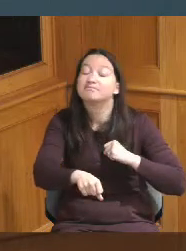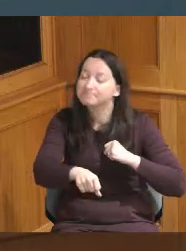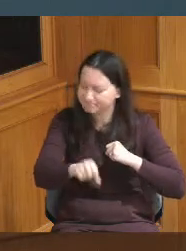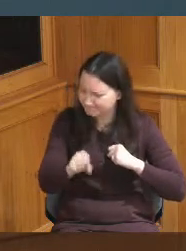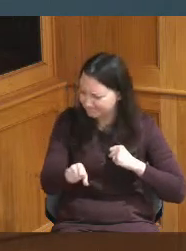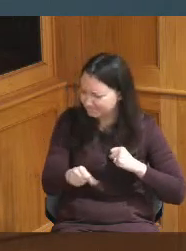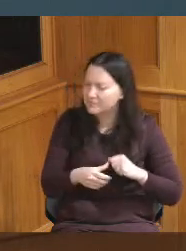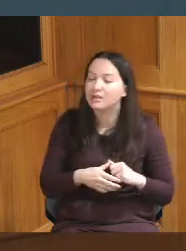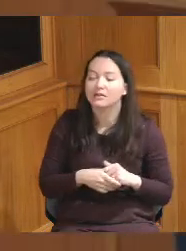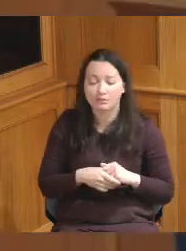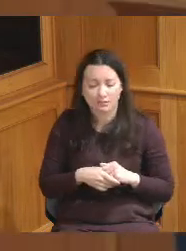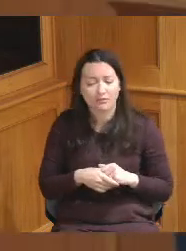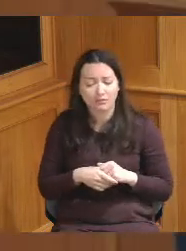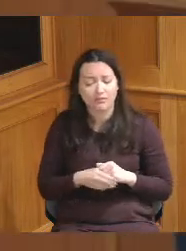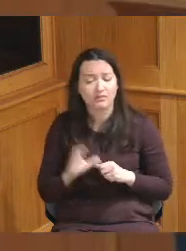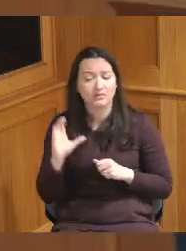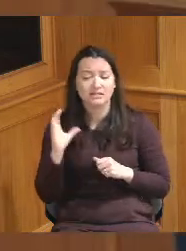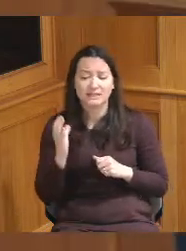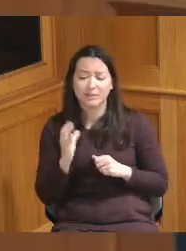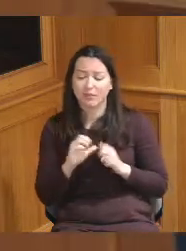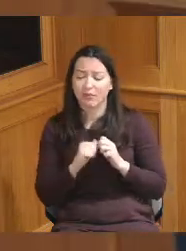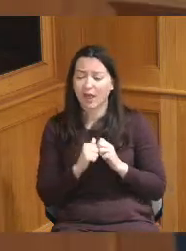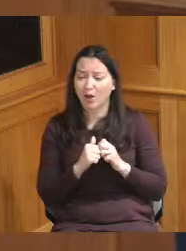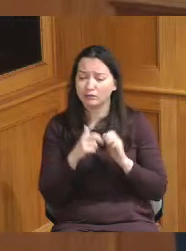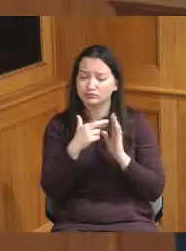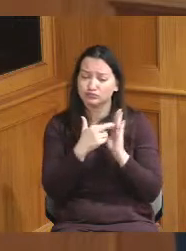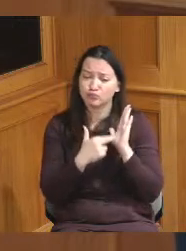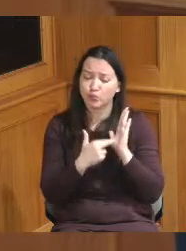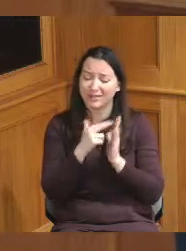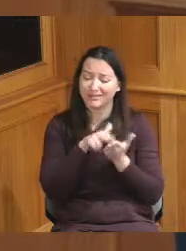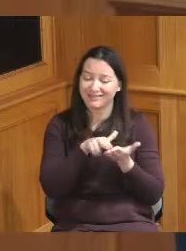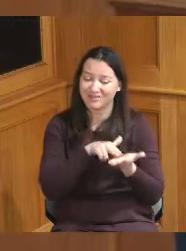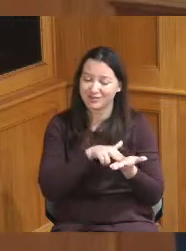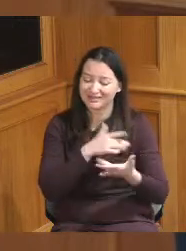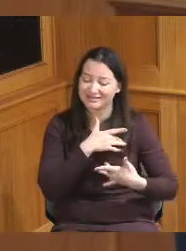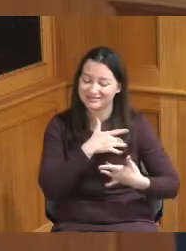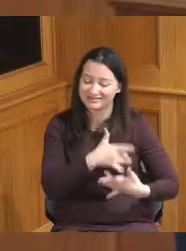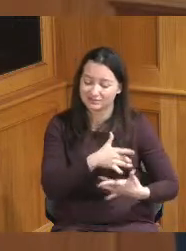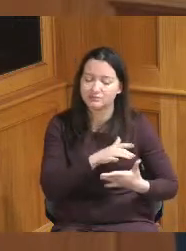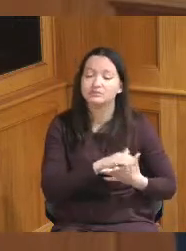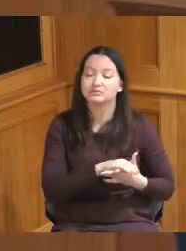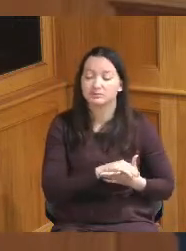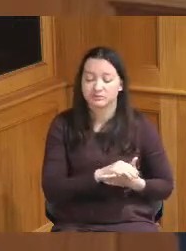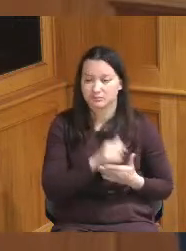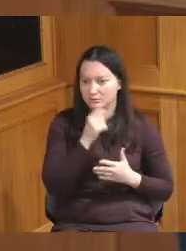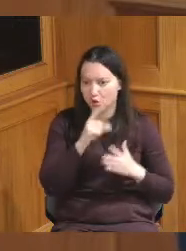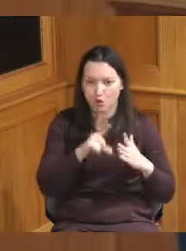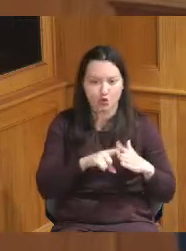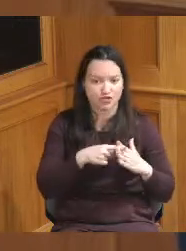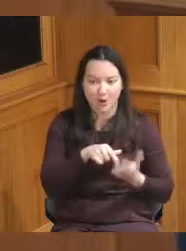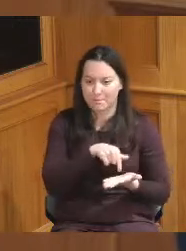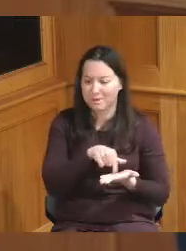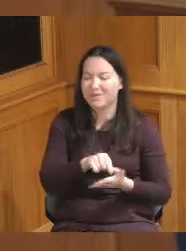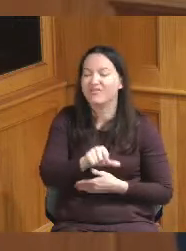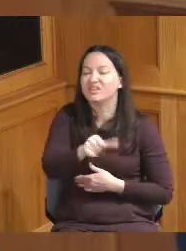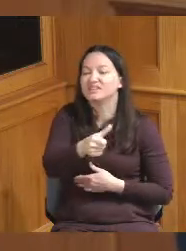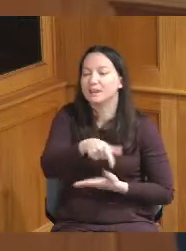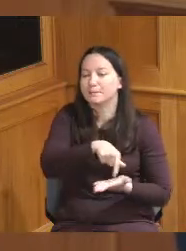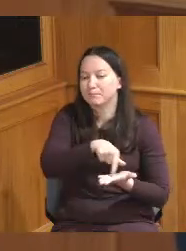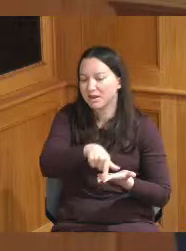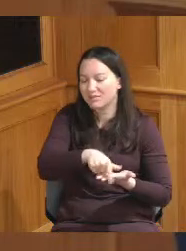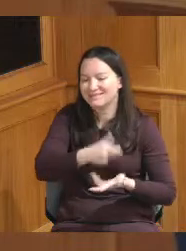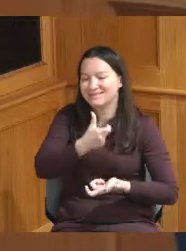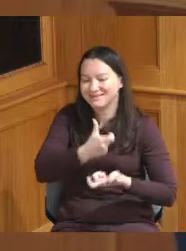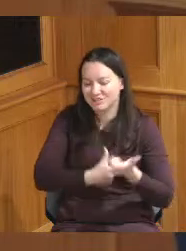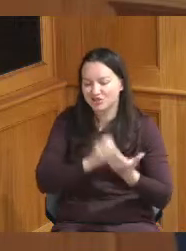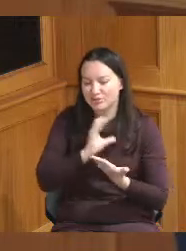appreciate that. In addition, the way the terms of the contract typically run is we don't start payments. It's 10 payments for a calendar